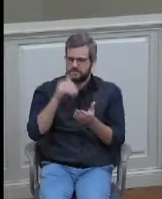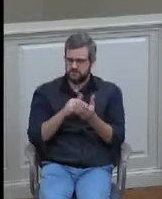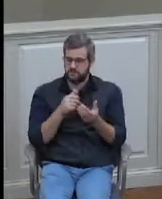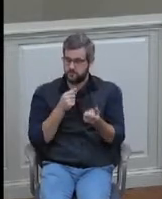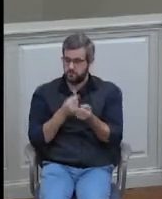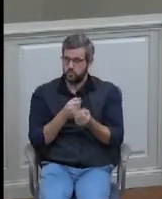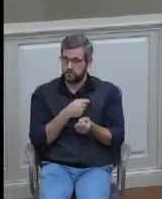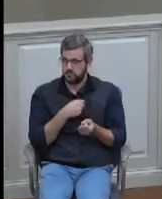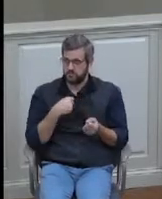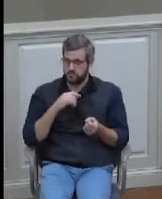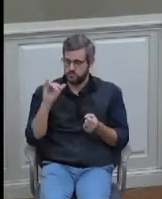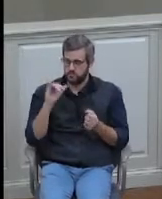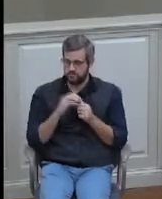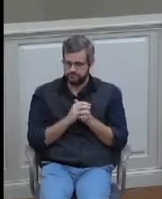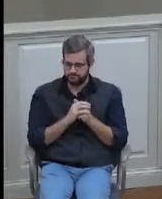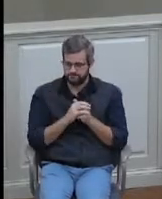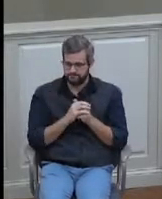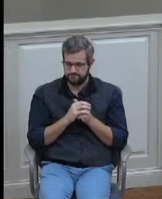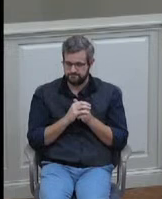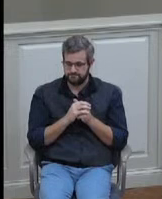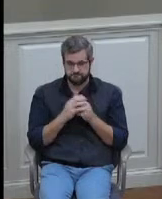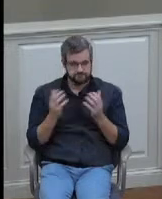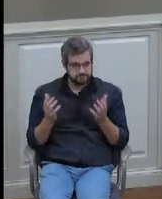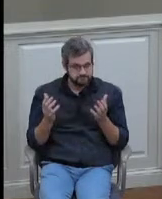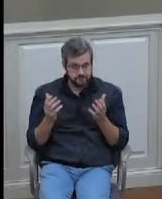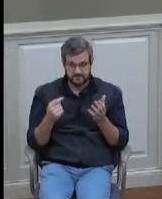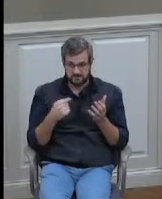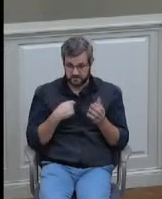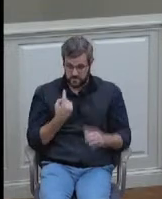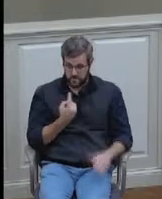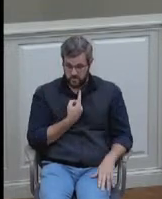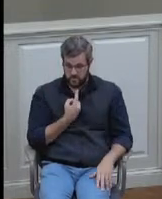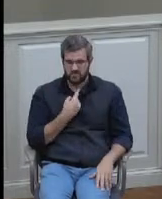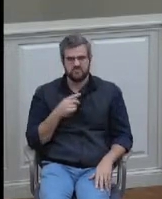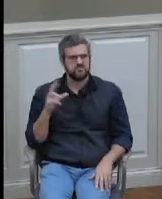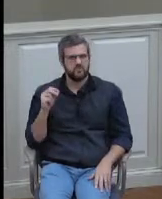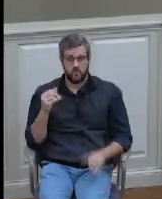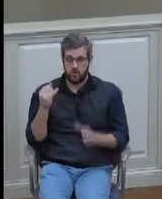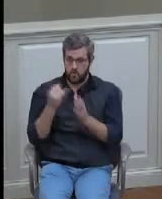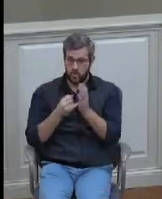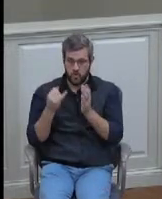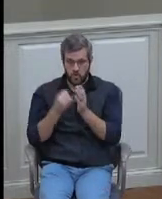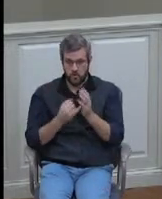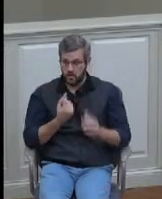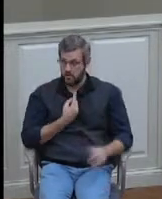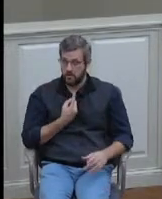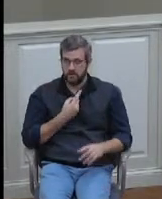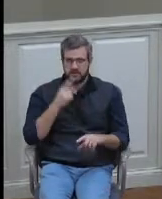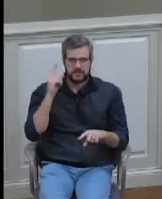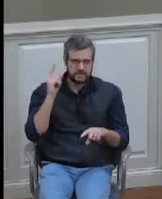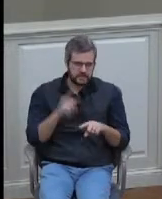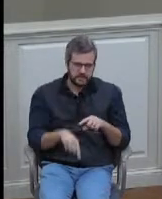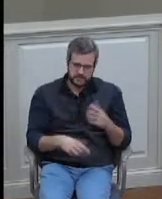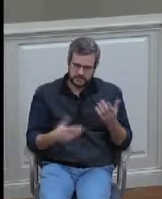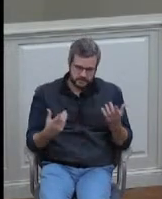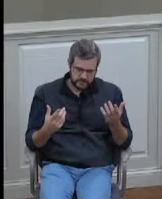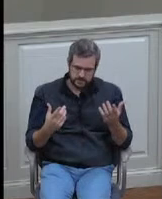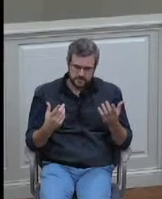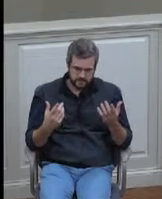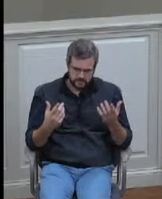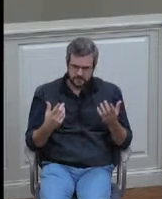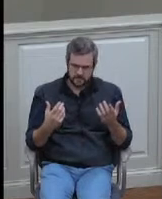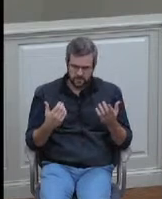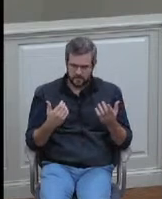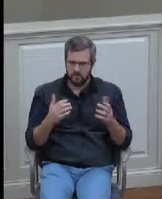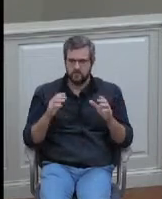us. So I didn't do this by myself. You can't do art by yourself, basically. So I have a